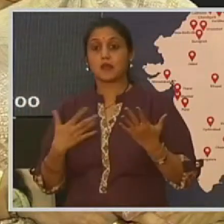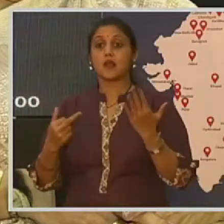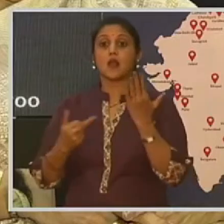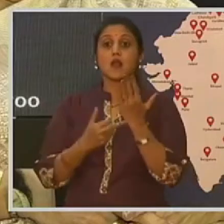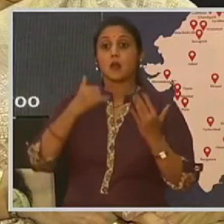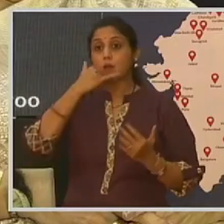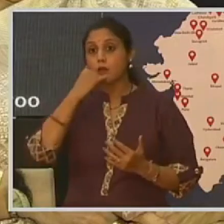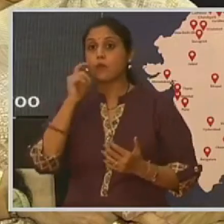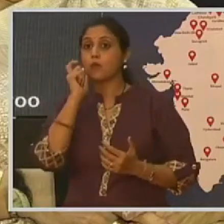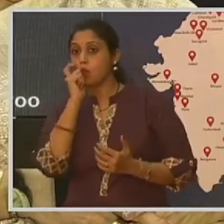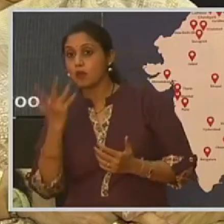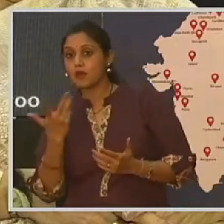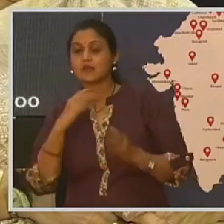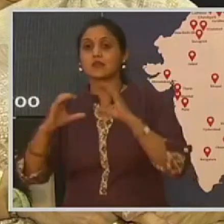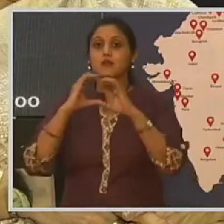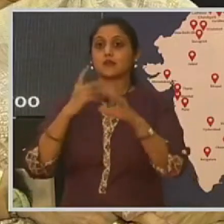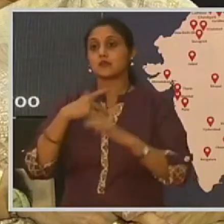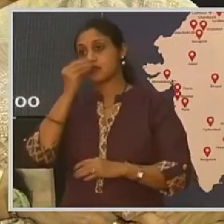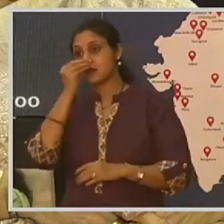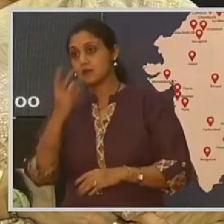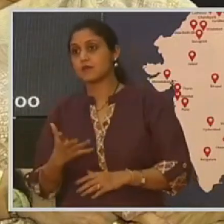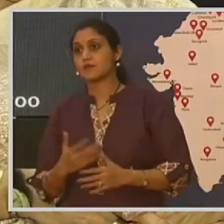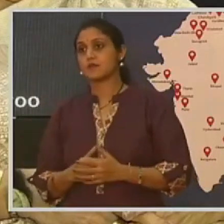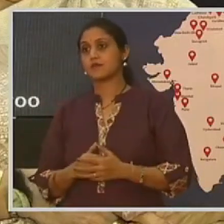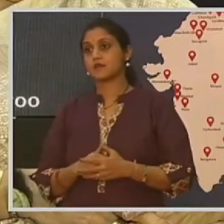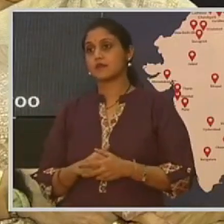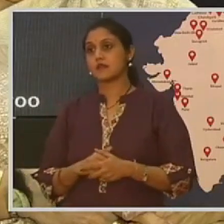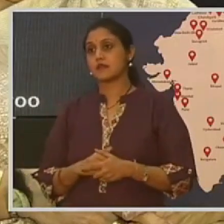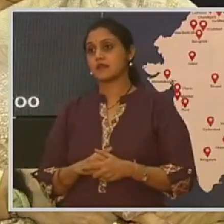applications for communication. So